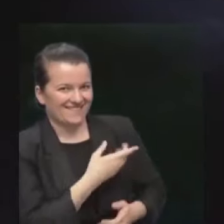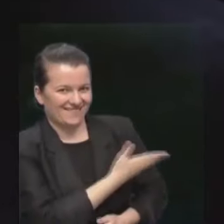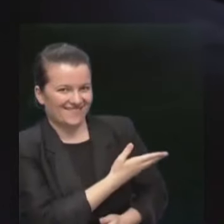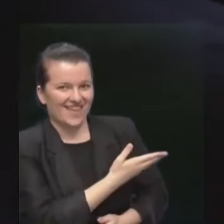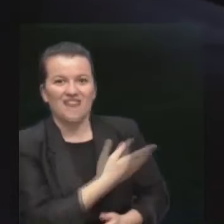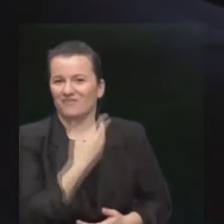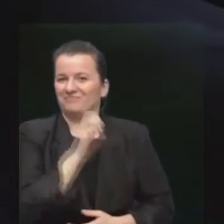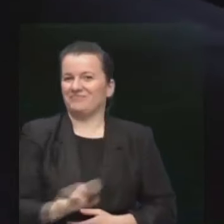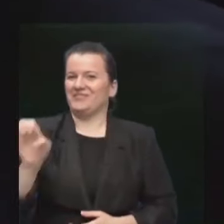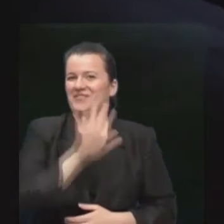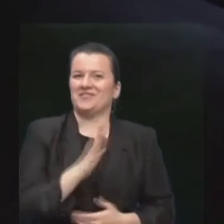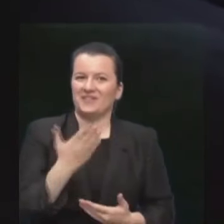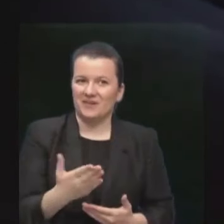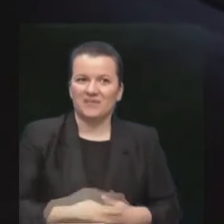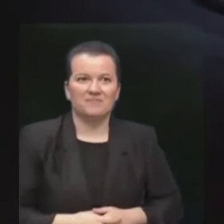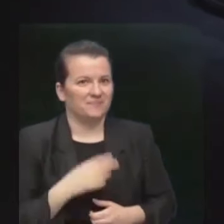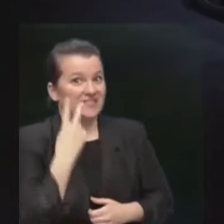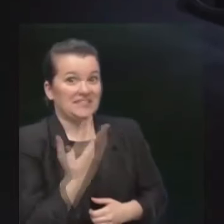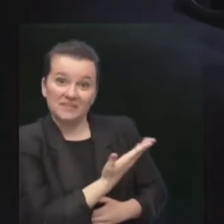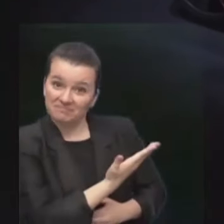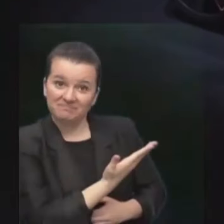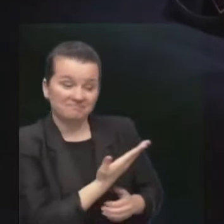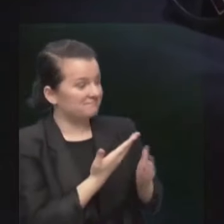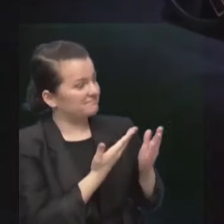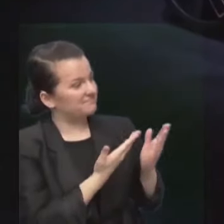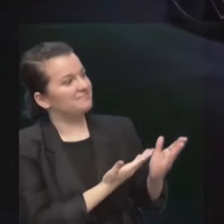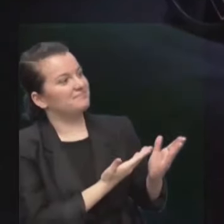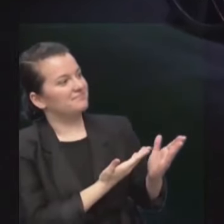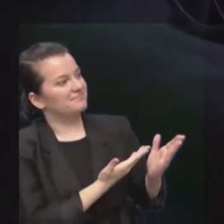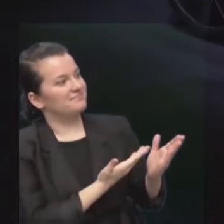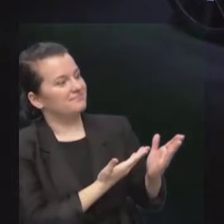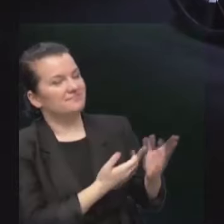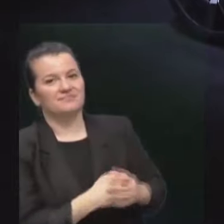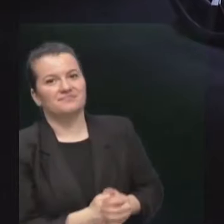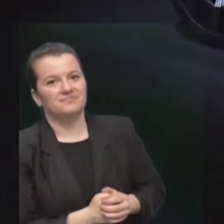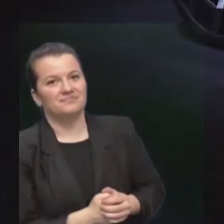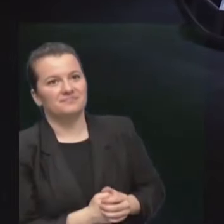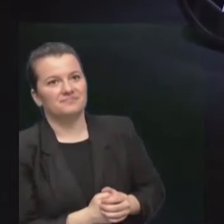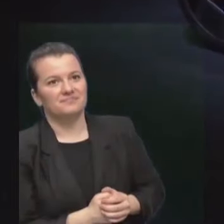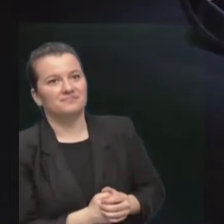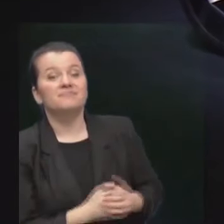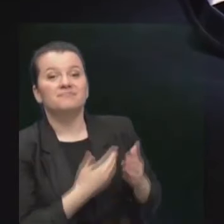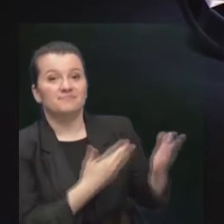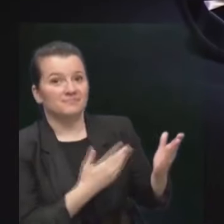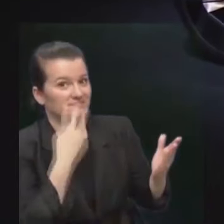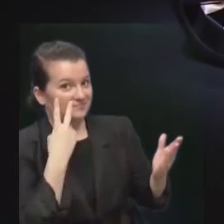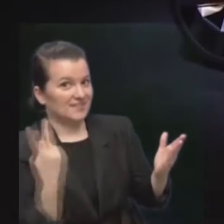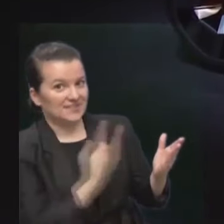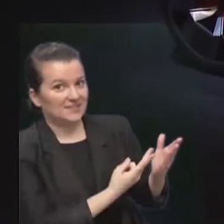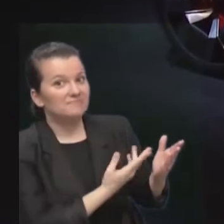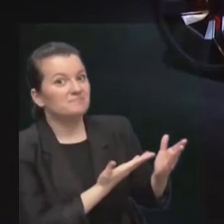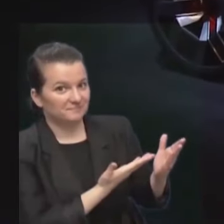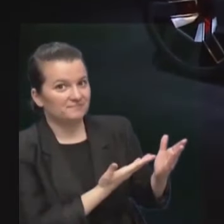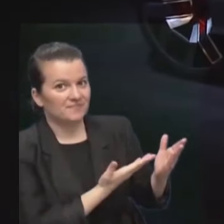a fine image out there, but what's behind the scene there is that we are putting on the line an